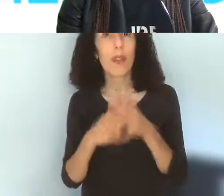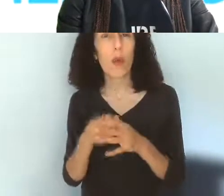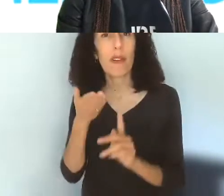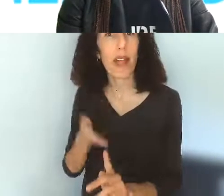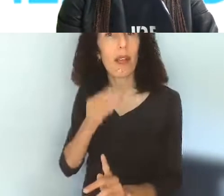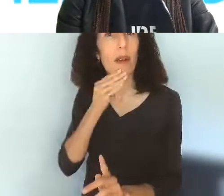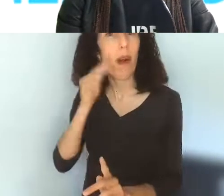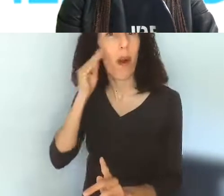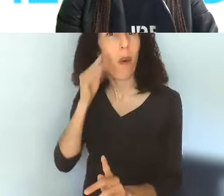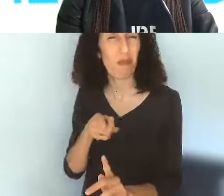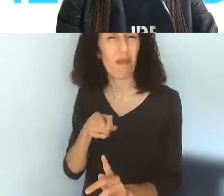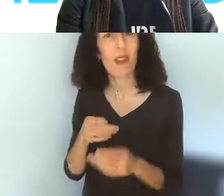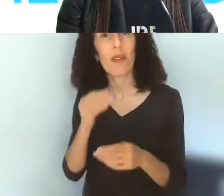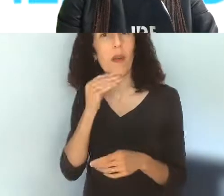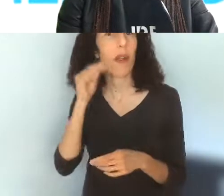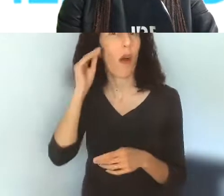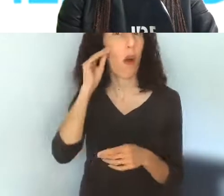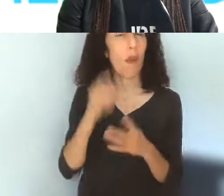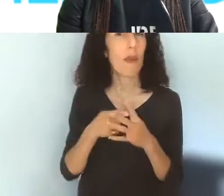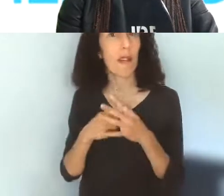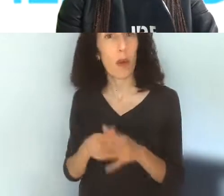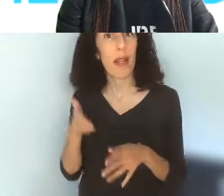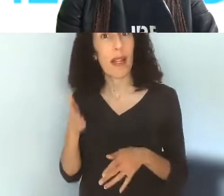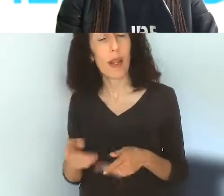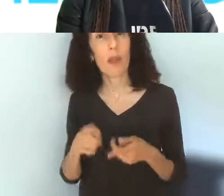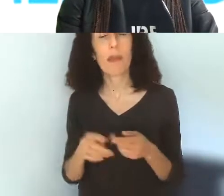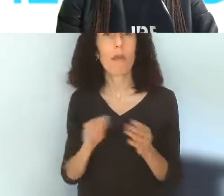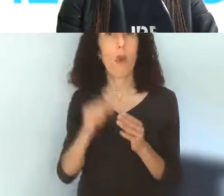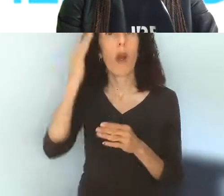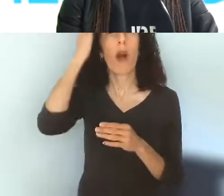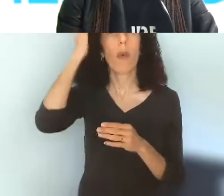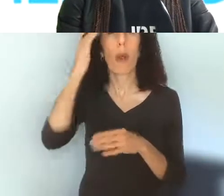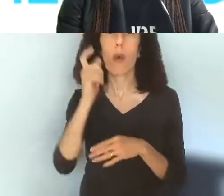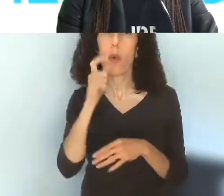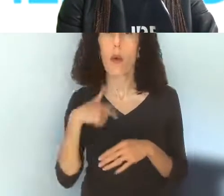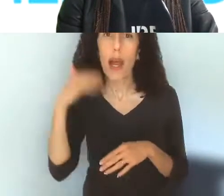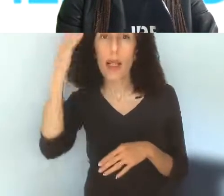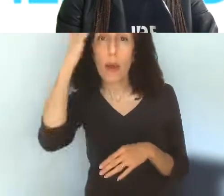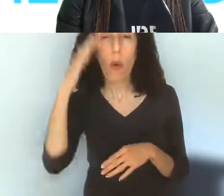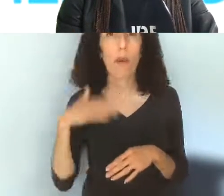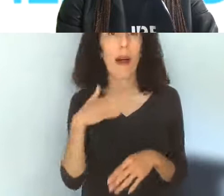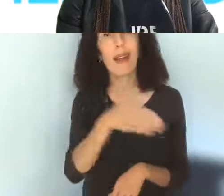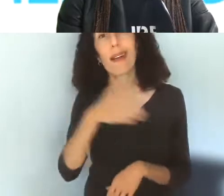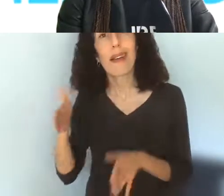And so to be more aware of my neighbors and just